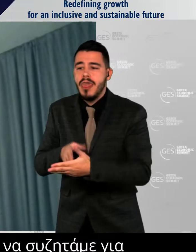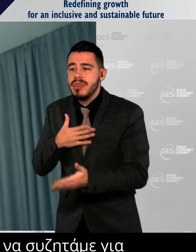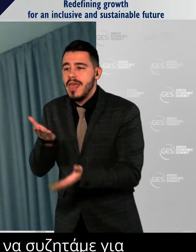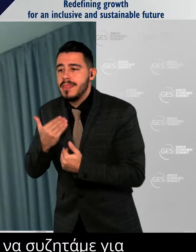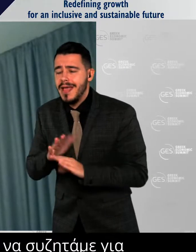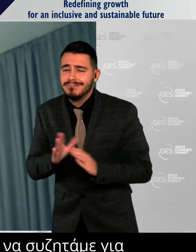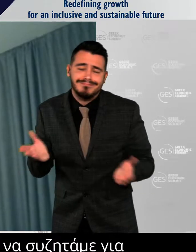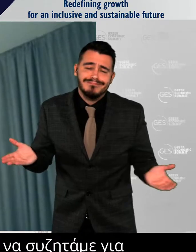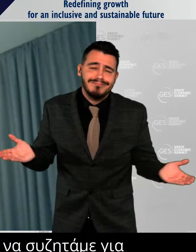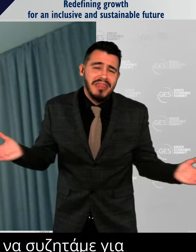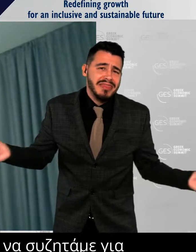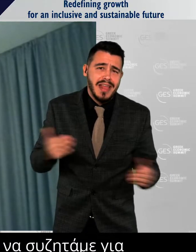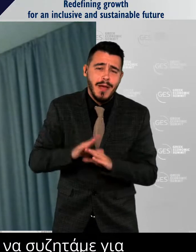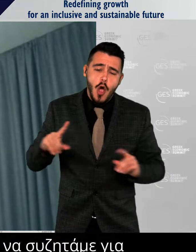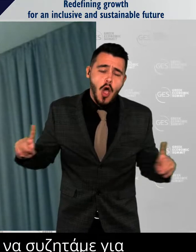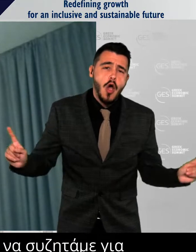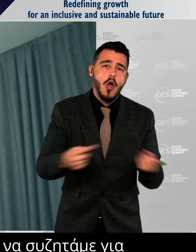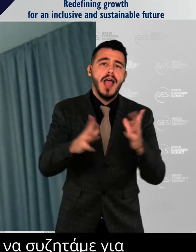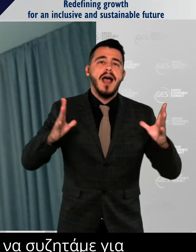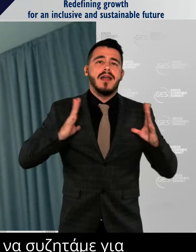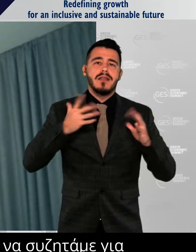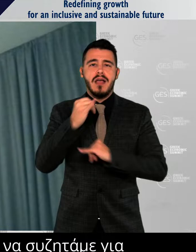of the digital skills needed. So I believe